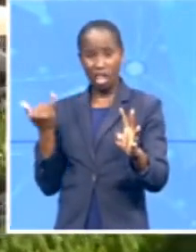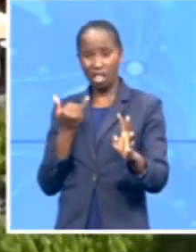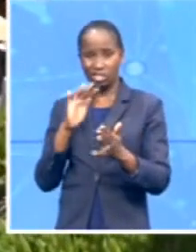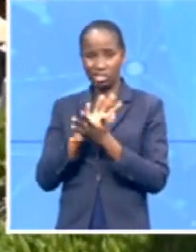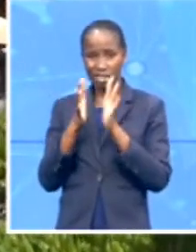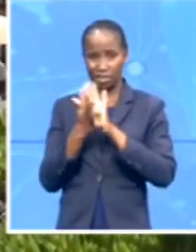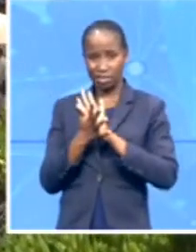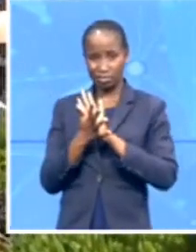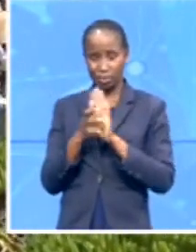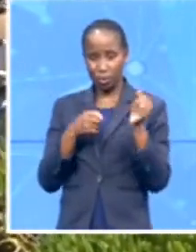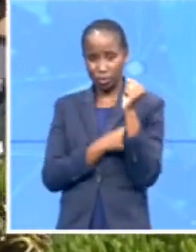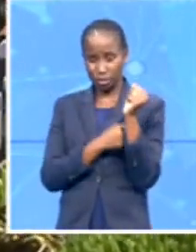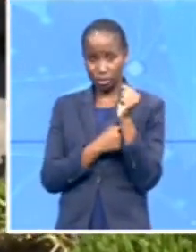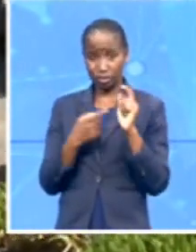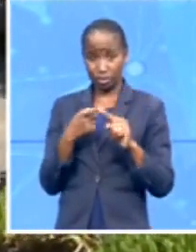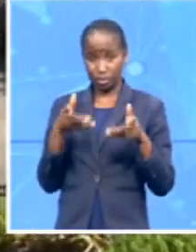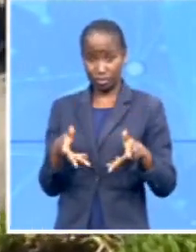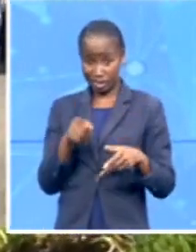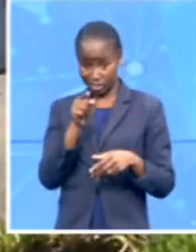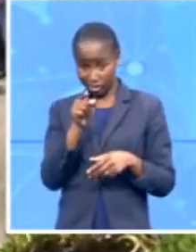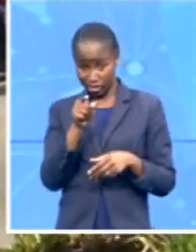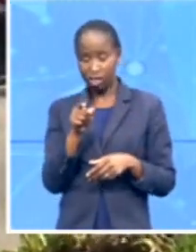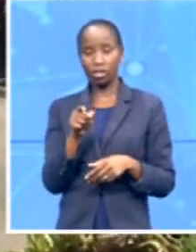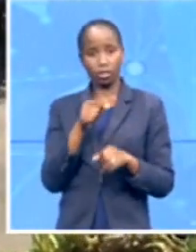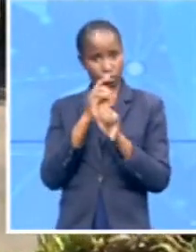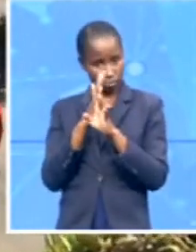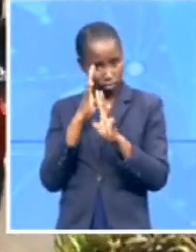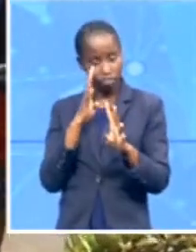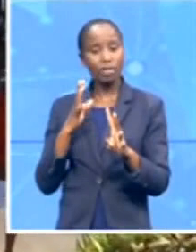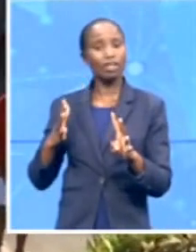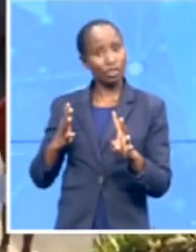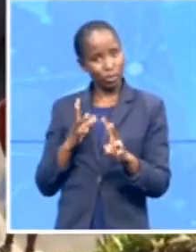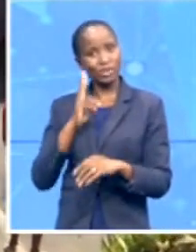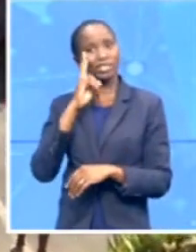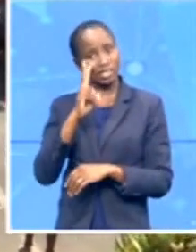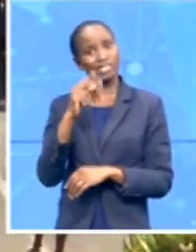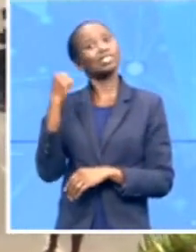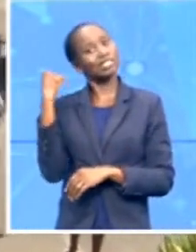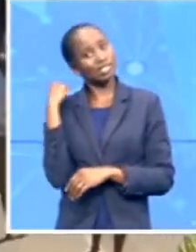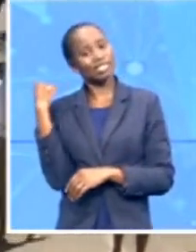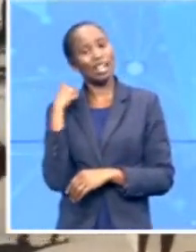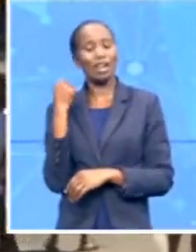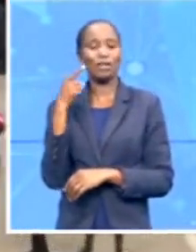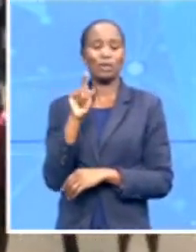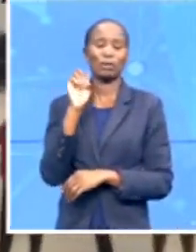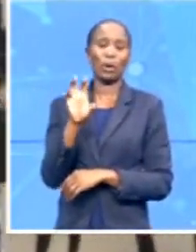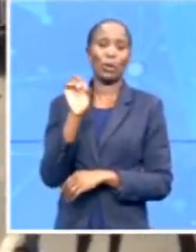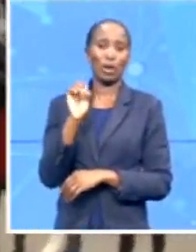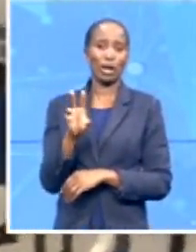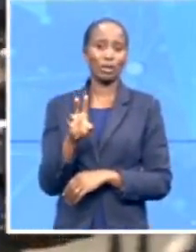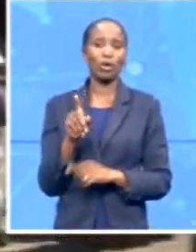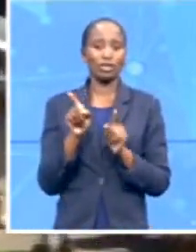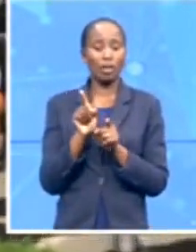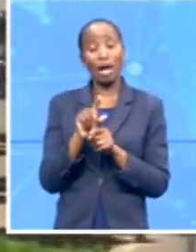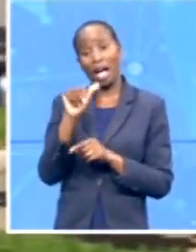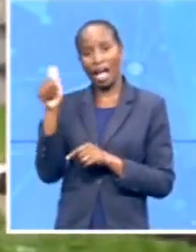we expected to see yesterday in Soweto and in other hotspot areas. And I suppose it